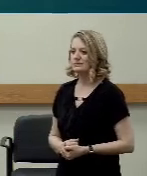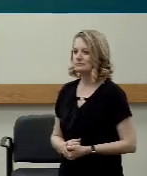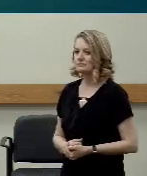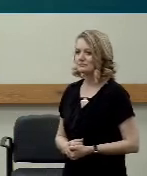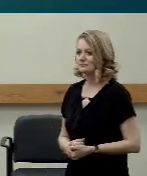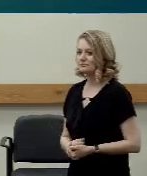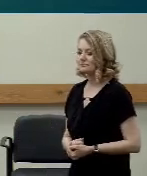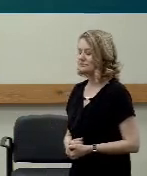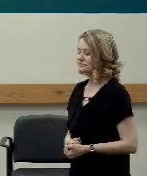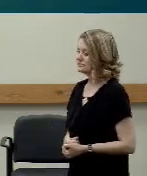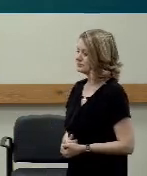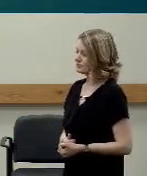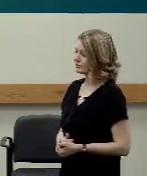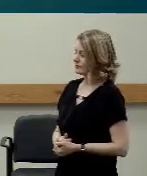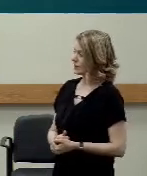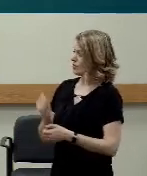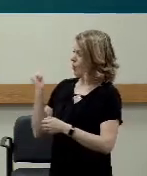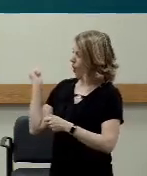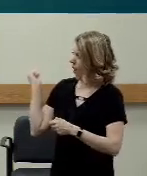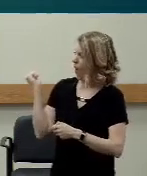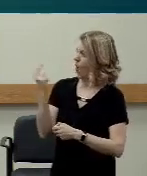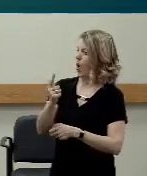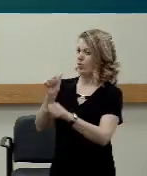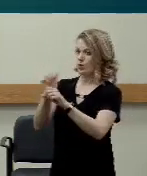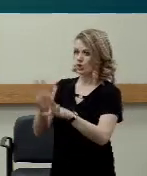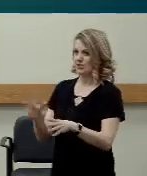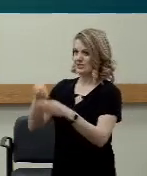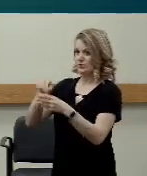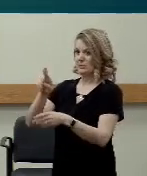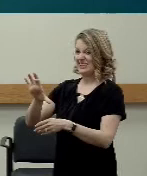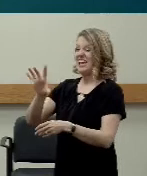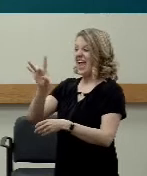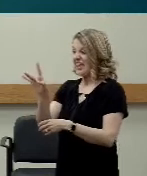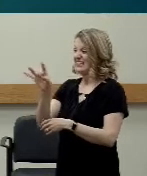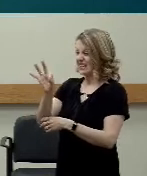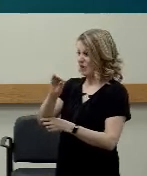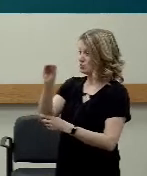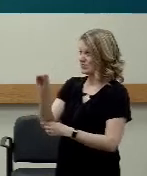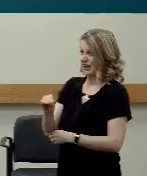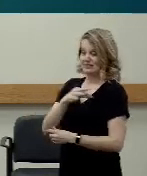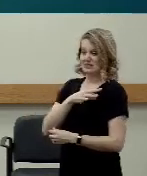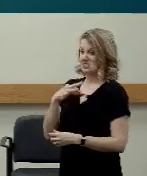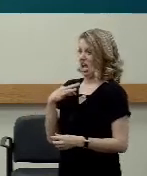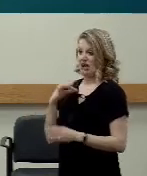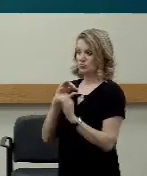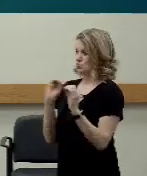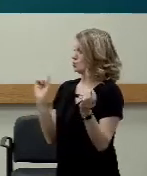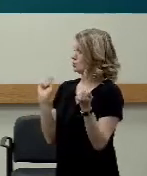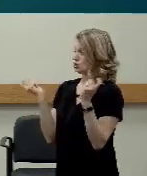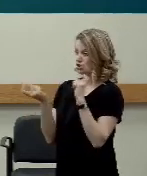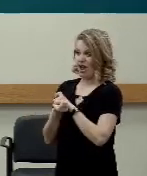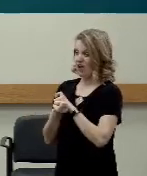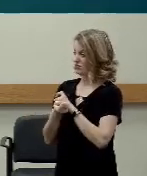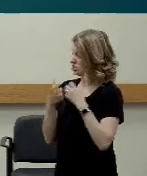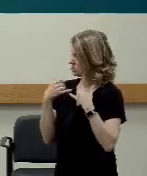As far as all of the employees in Rapid City, 89% of those employees were unaffected by the city